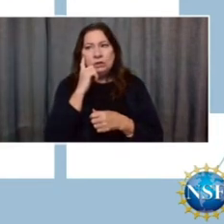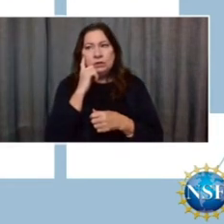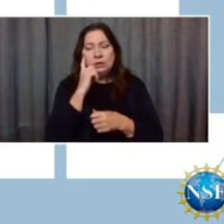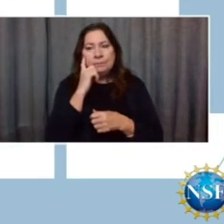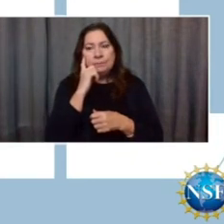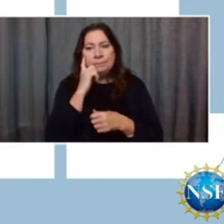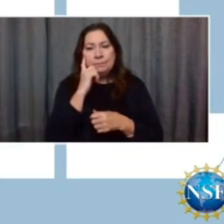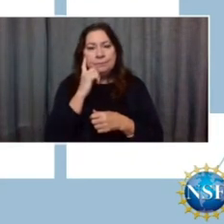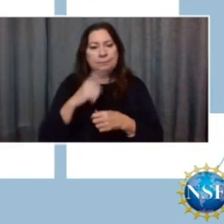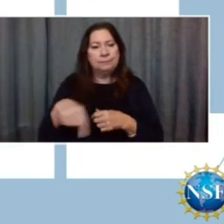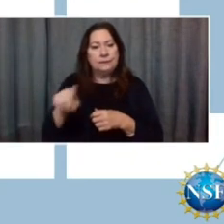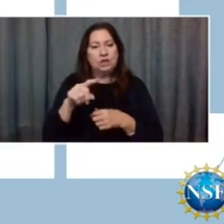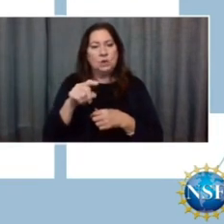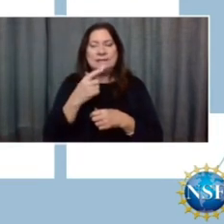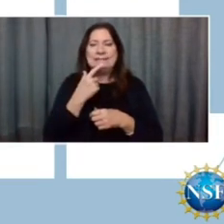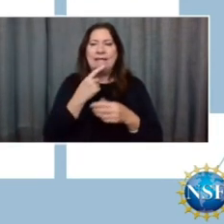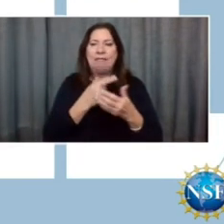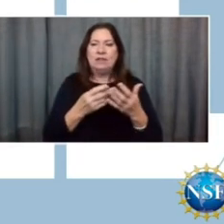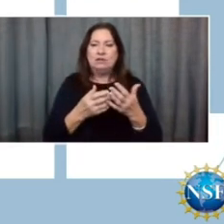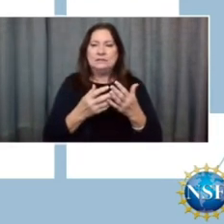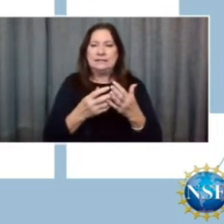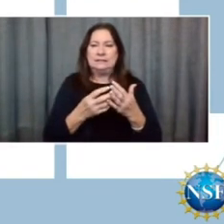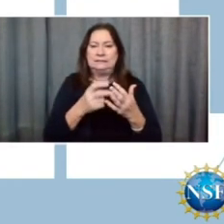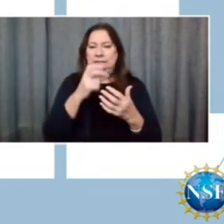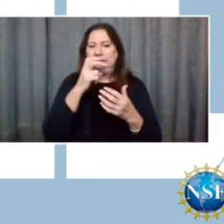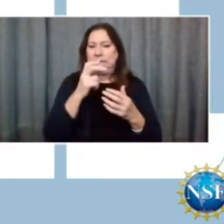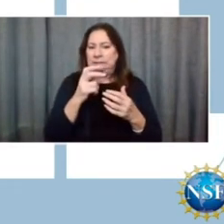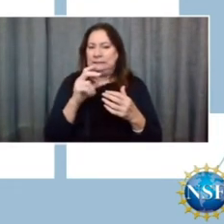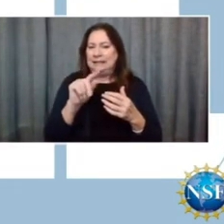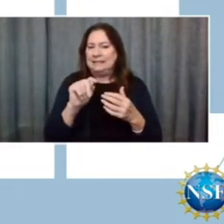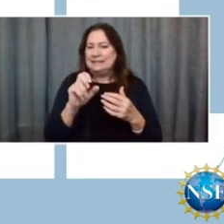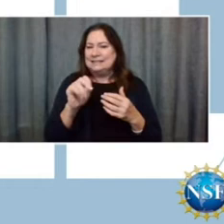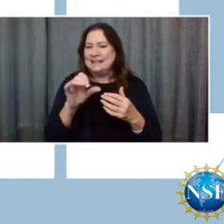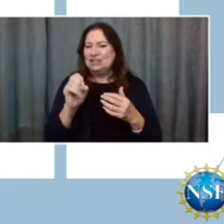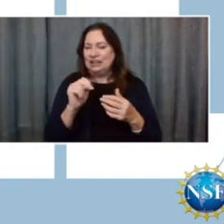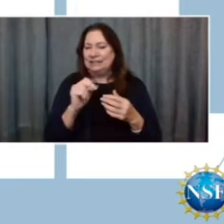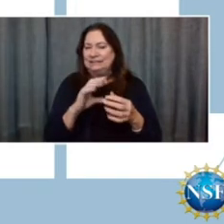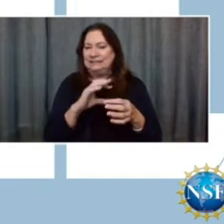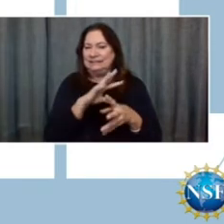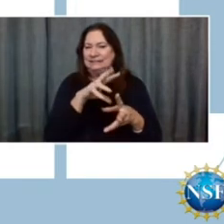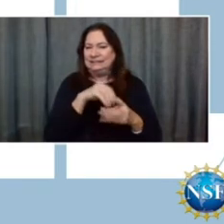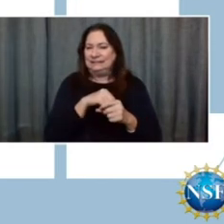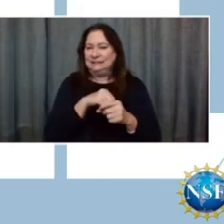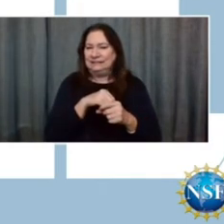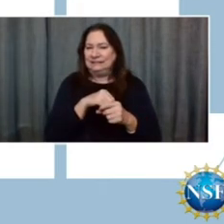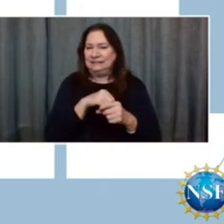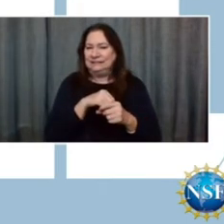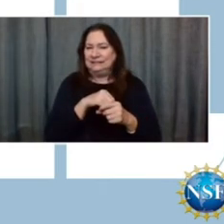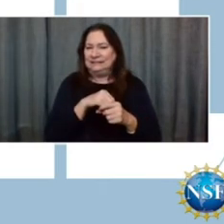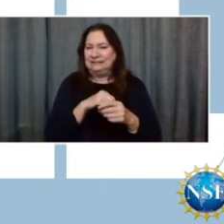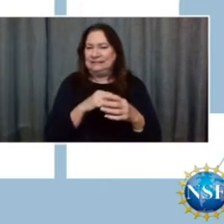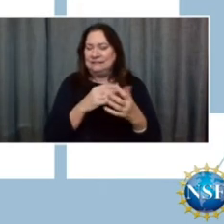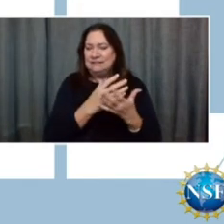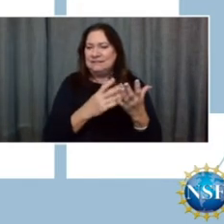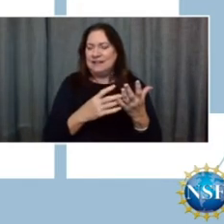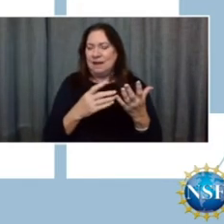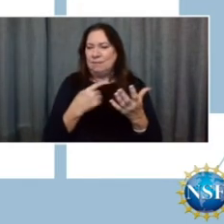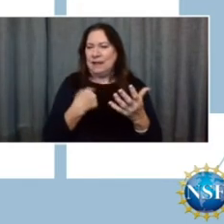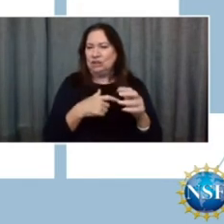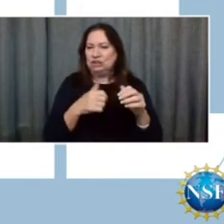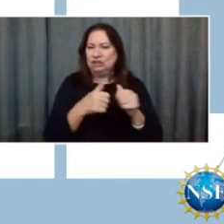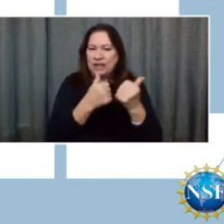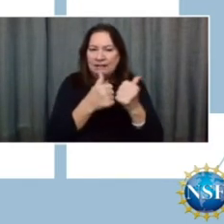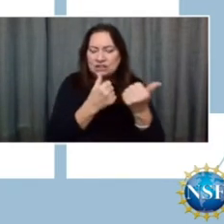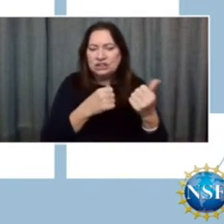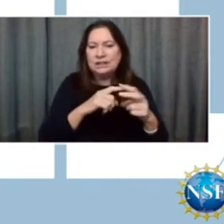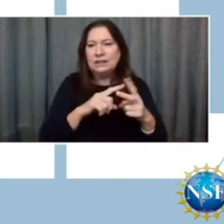that you articulated there's a kind of tension of um, embodying some of the things that were challenging, but